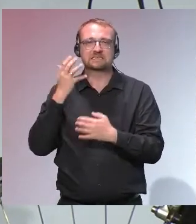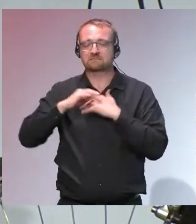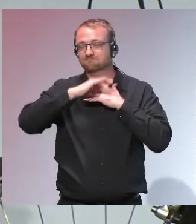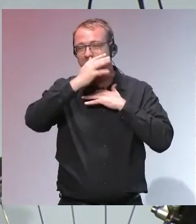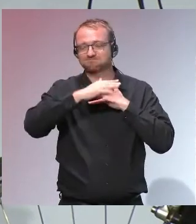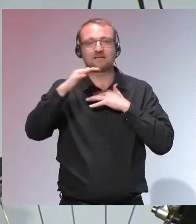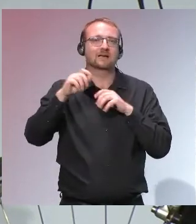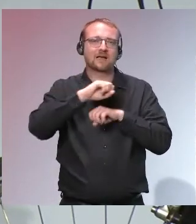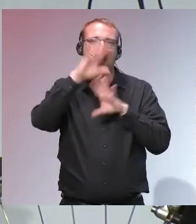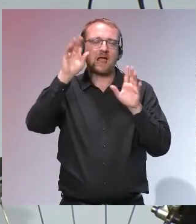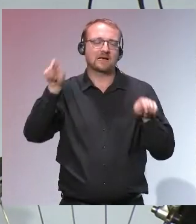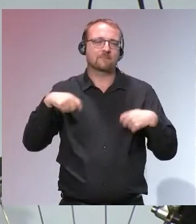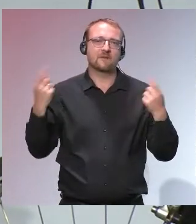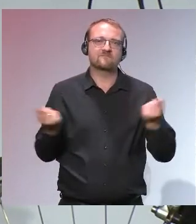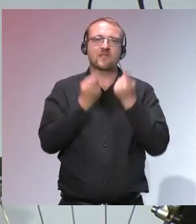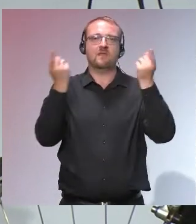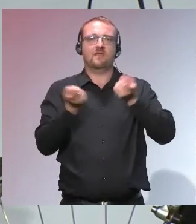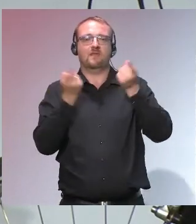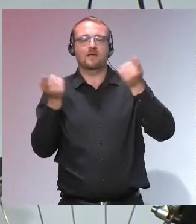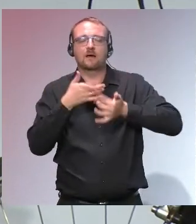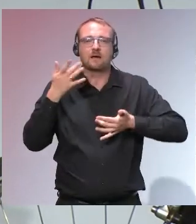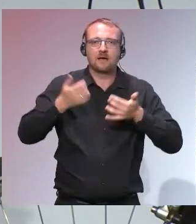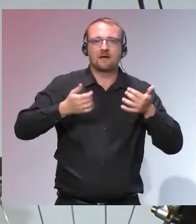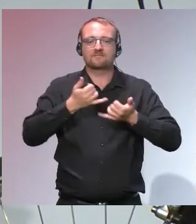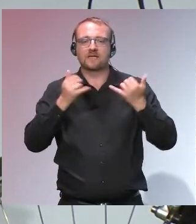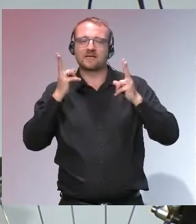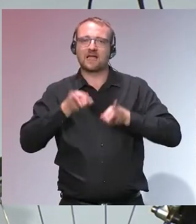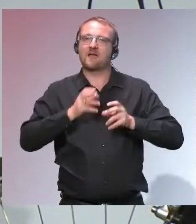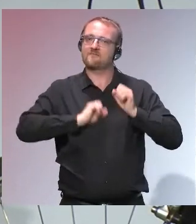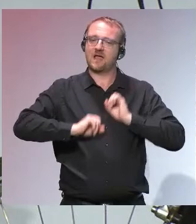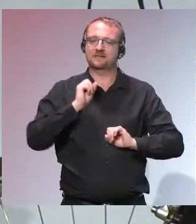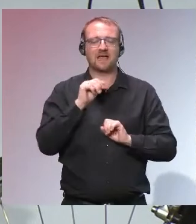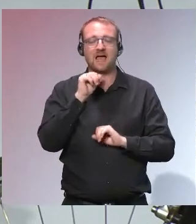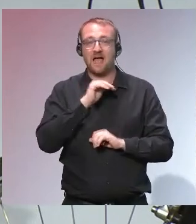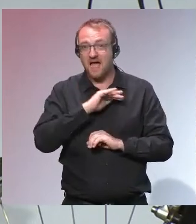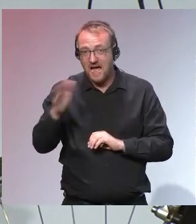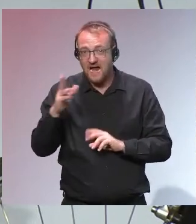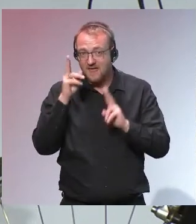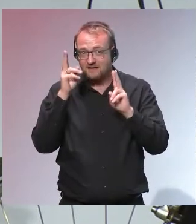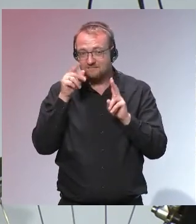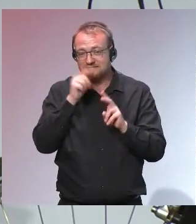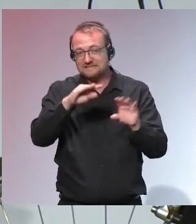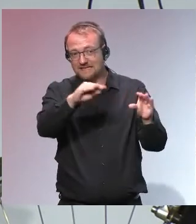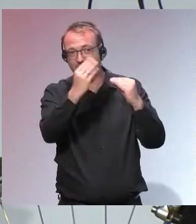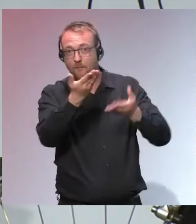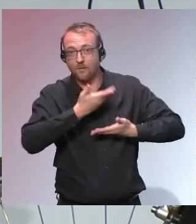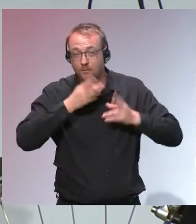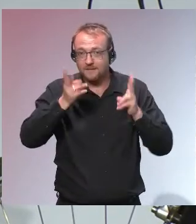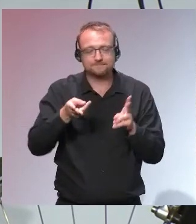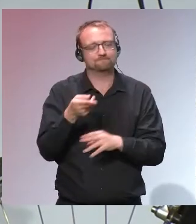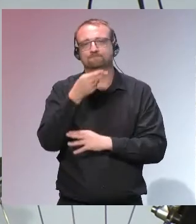that information or knows exactly how to behave. So they need to be aware of how to behave. They might not have access to the heat